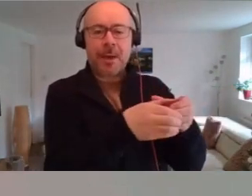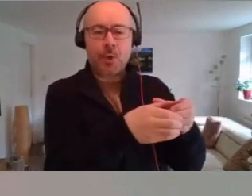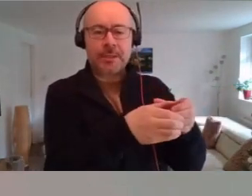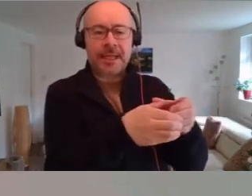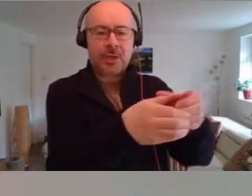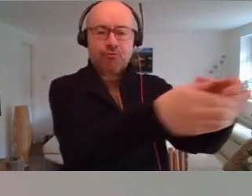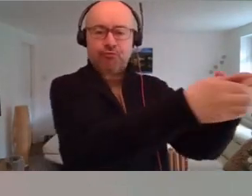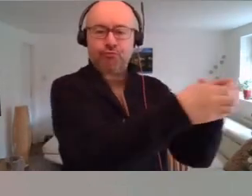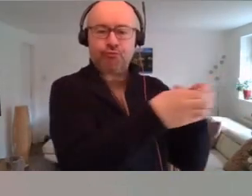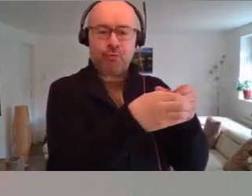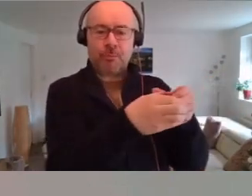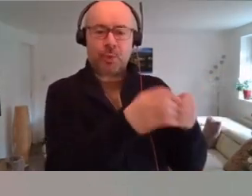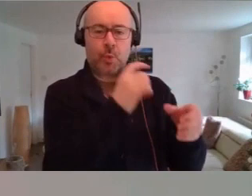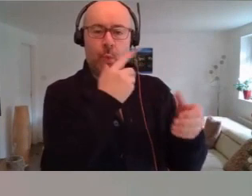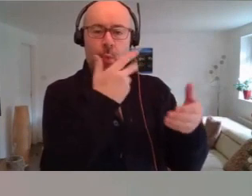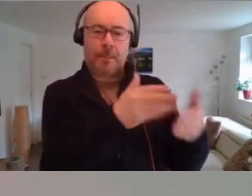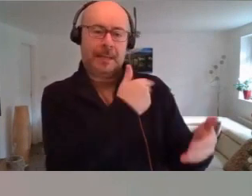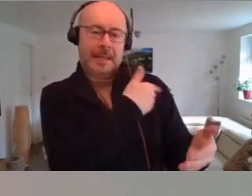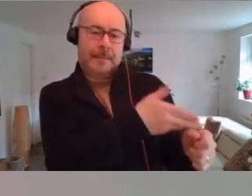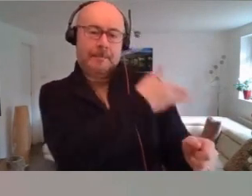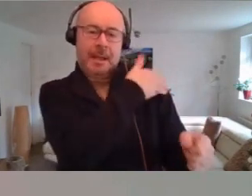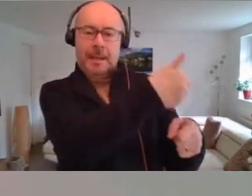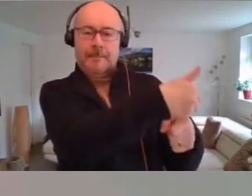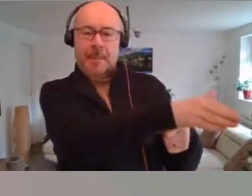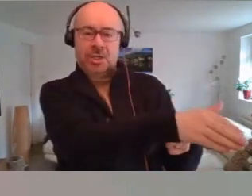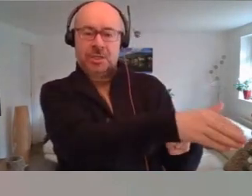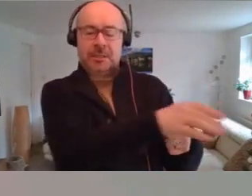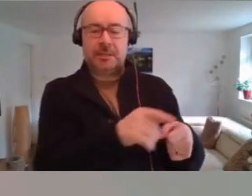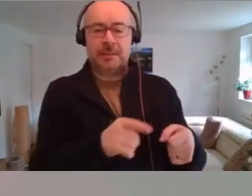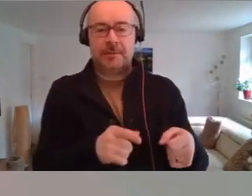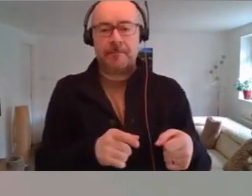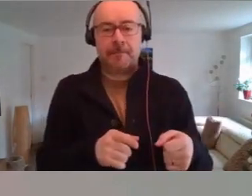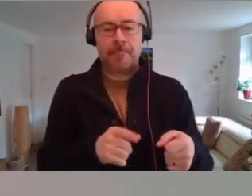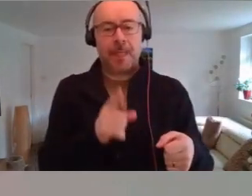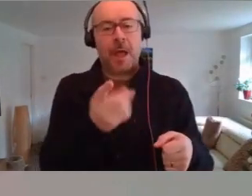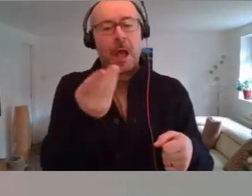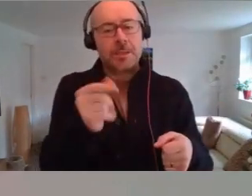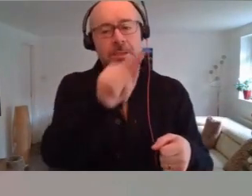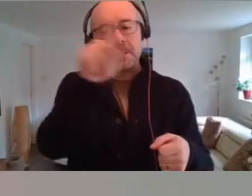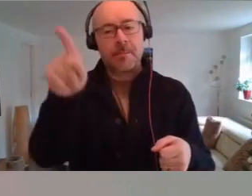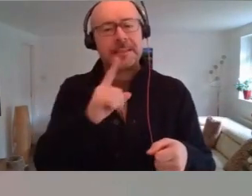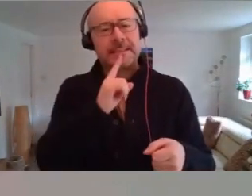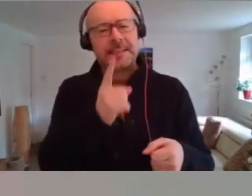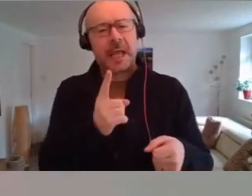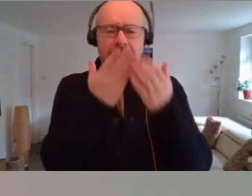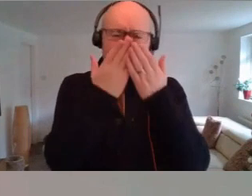been marginalised. A few were concerned that dignity was an